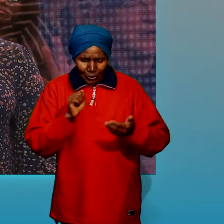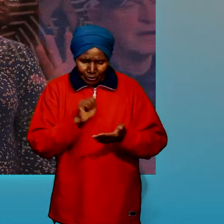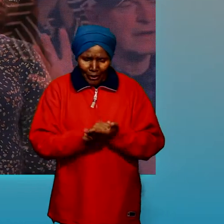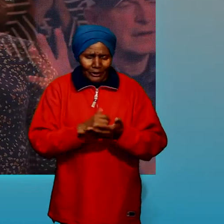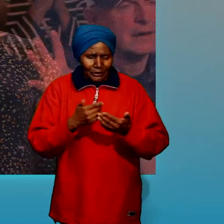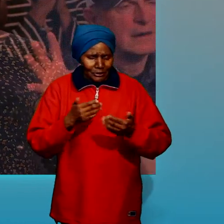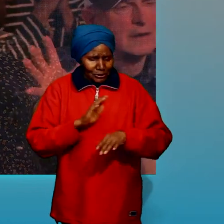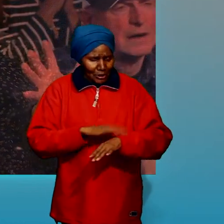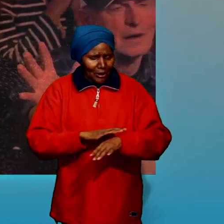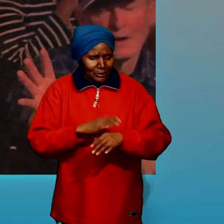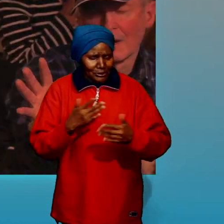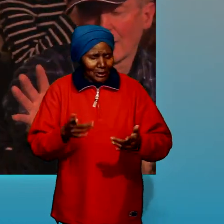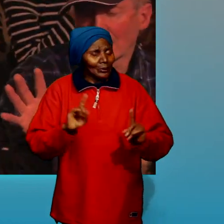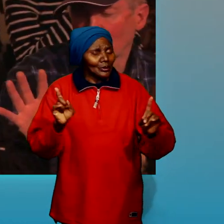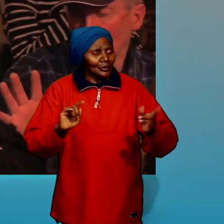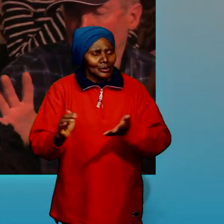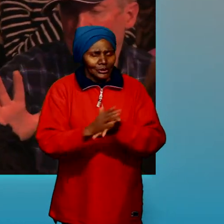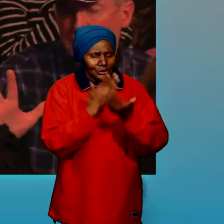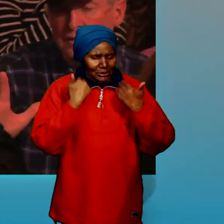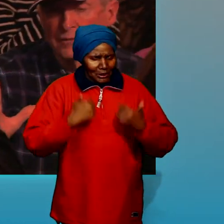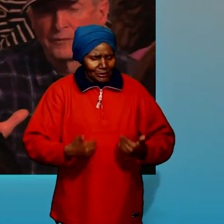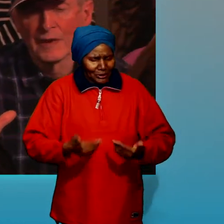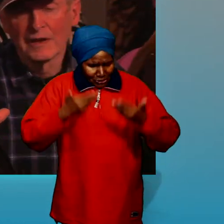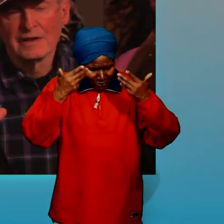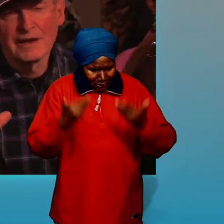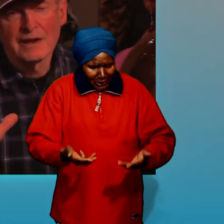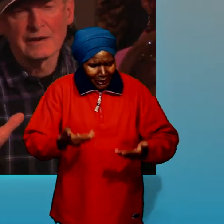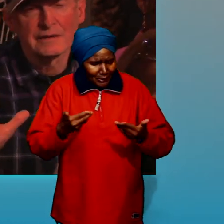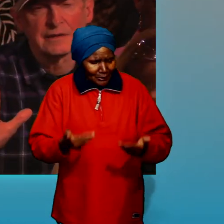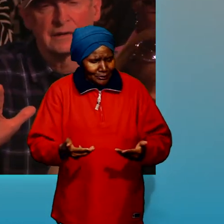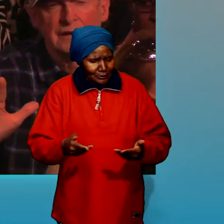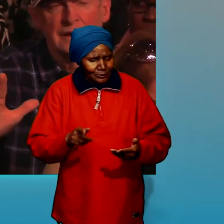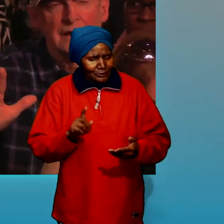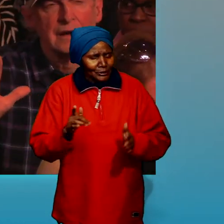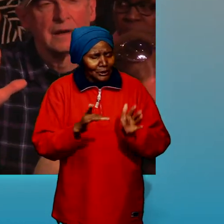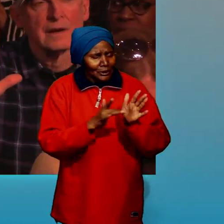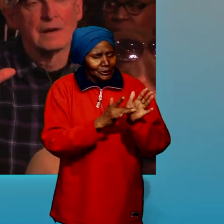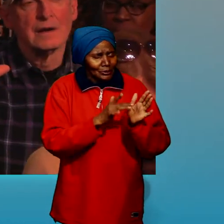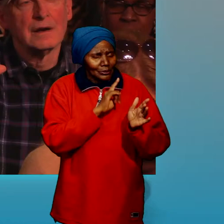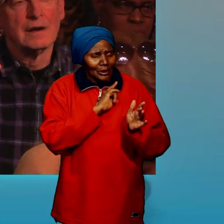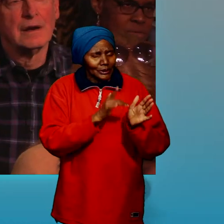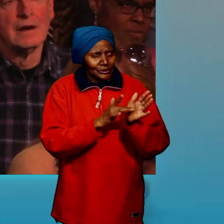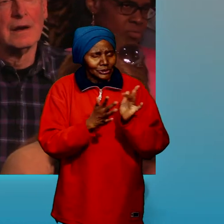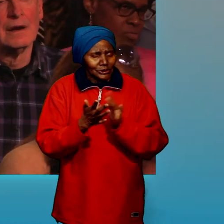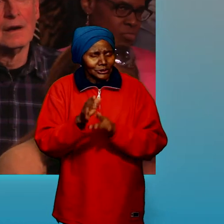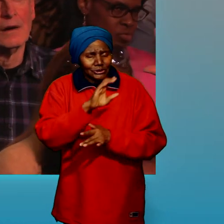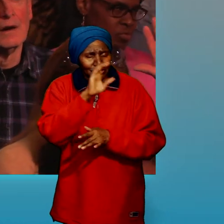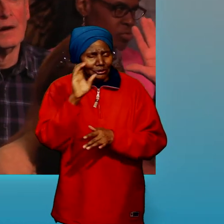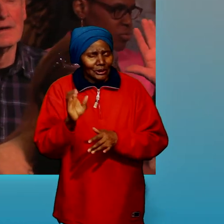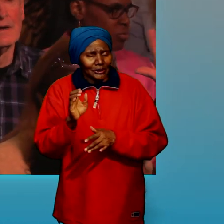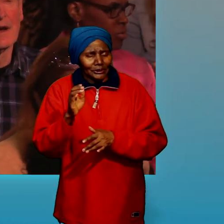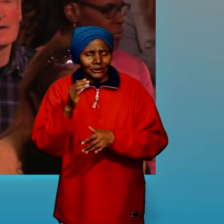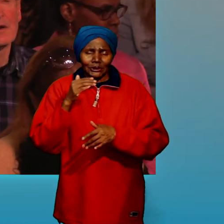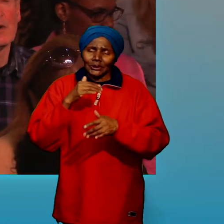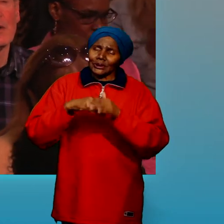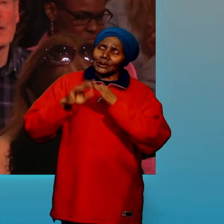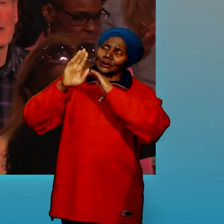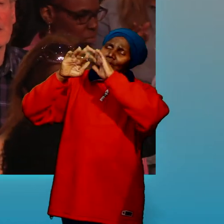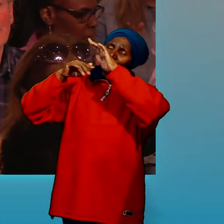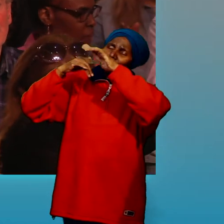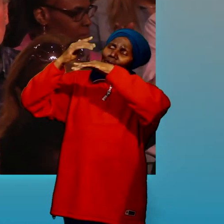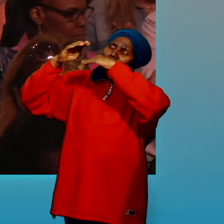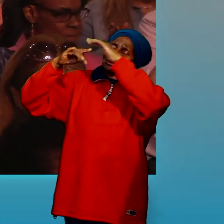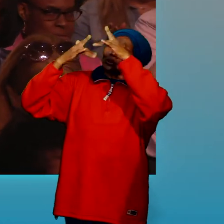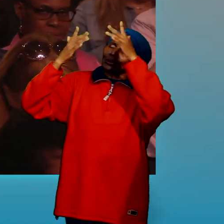now. For salvation, it is now. For Jesus Christ is in glory. Is in